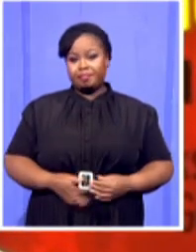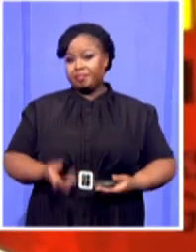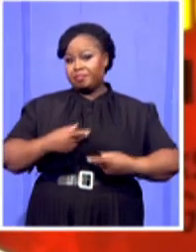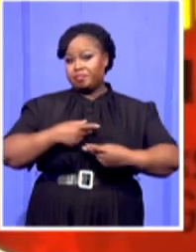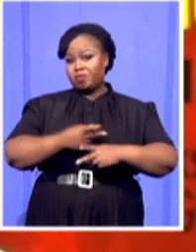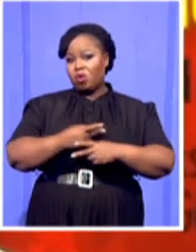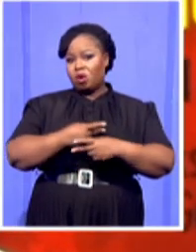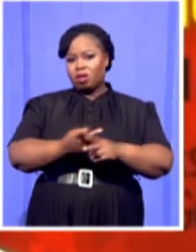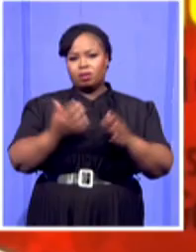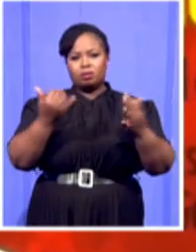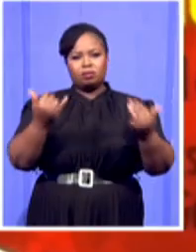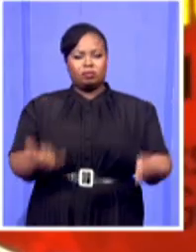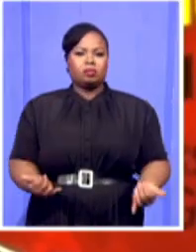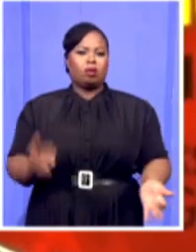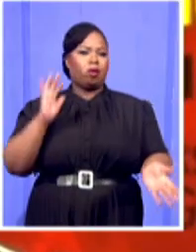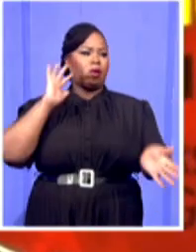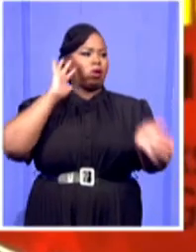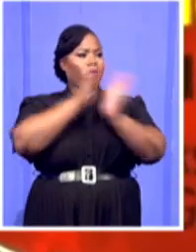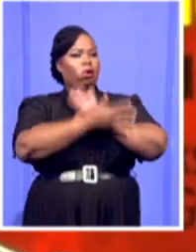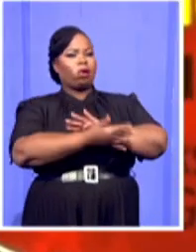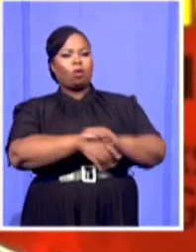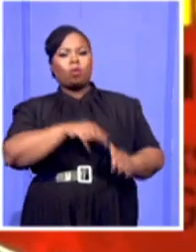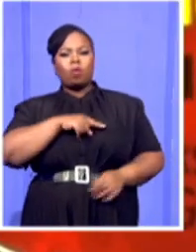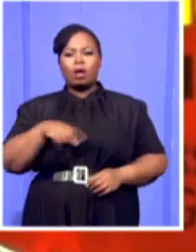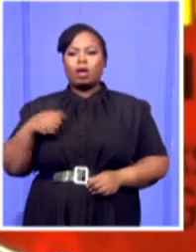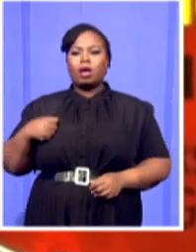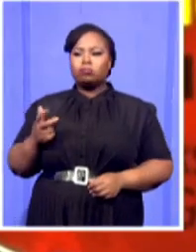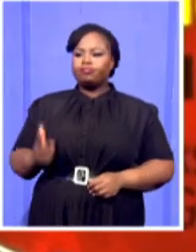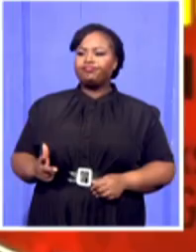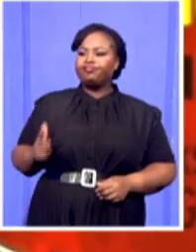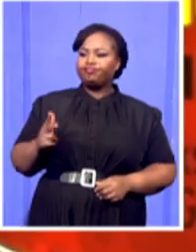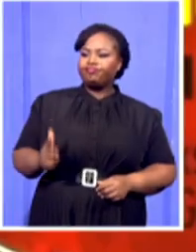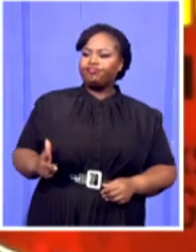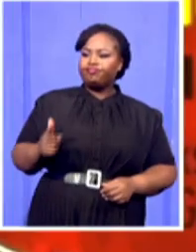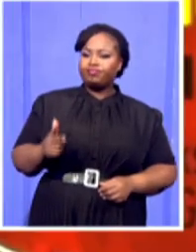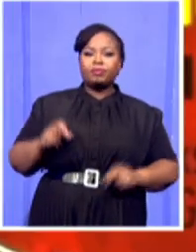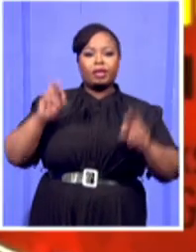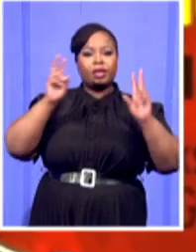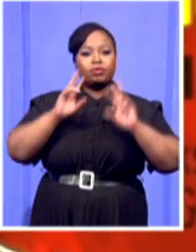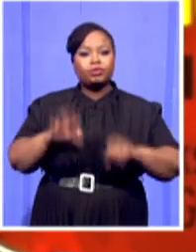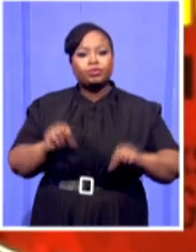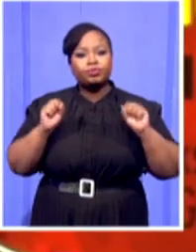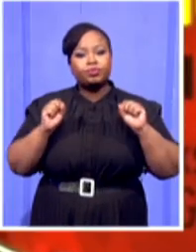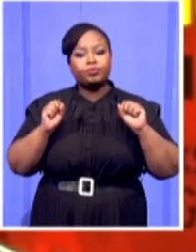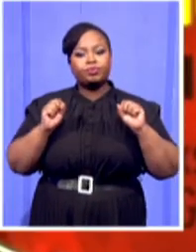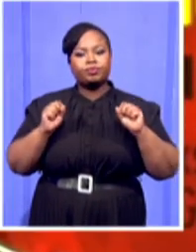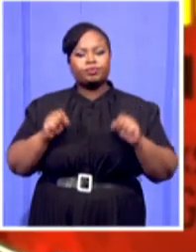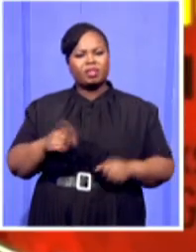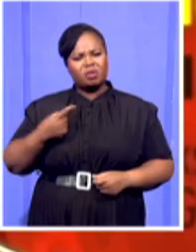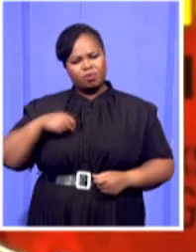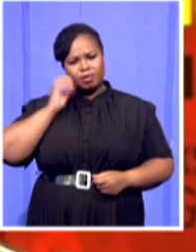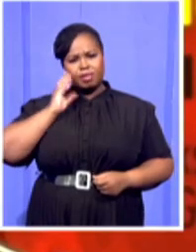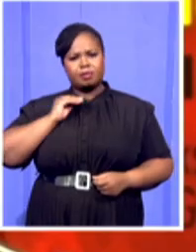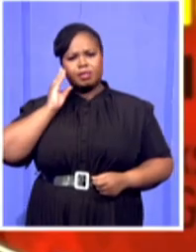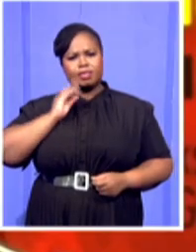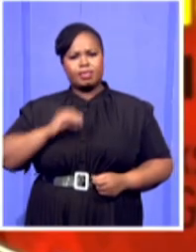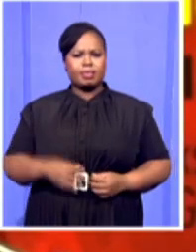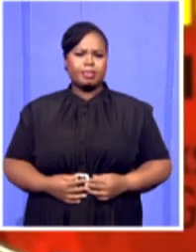Productivity is now disrupted by the collapsing metro rail, the load shedding that we're having.